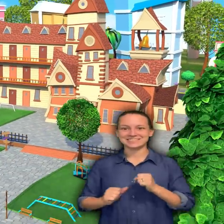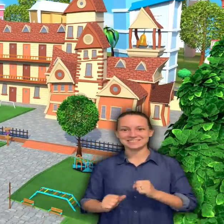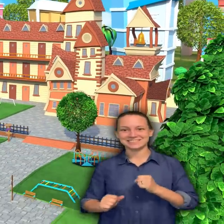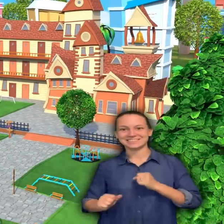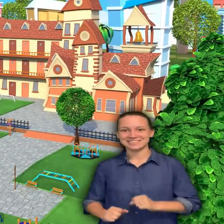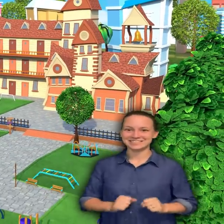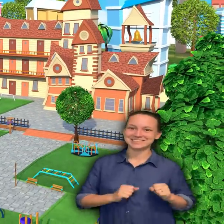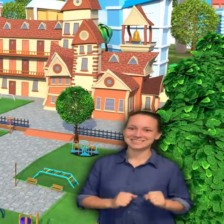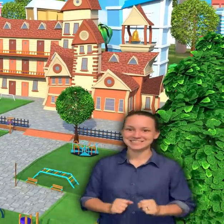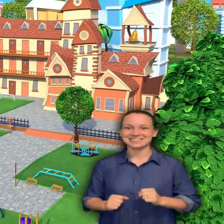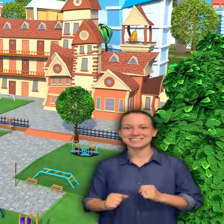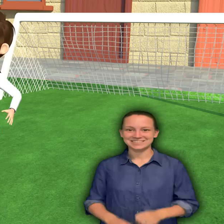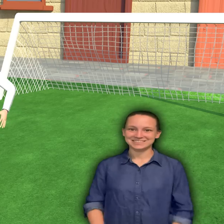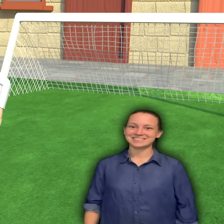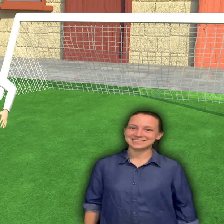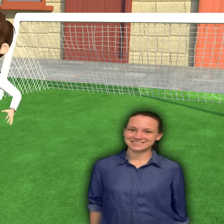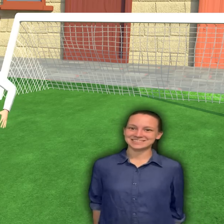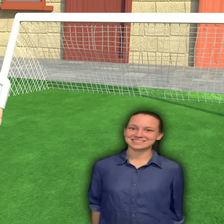thank you